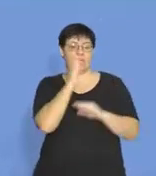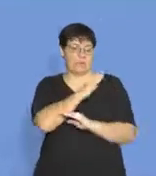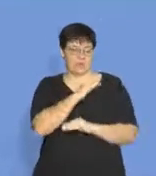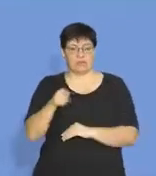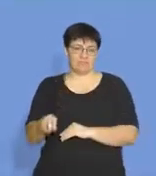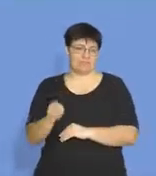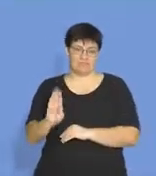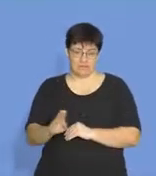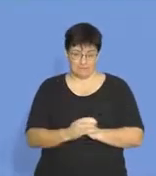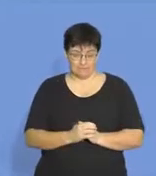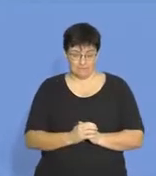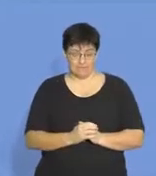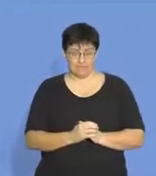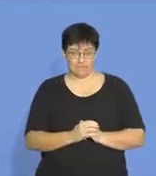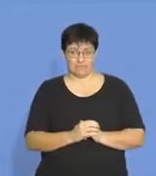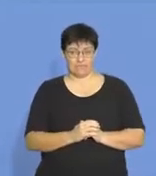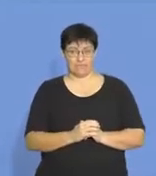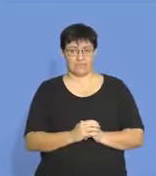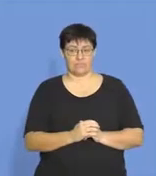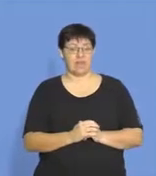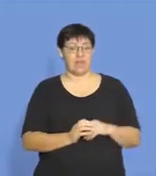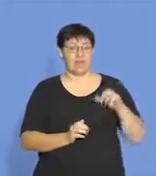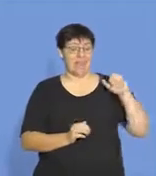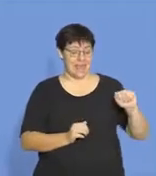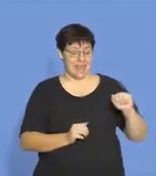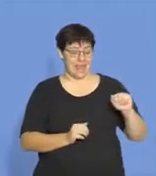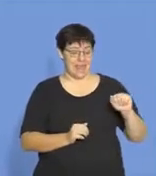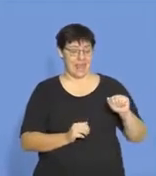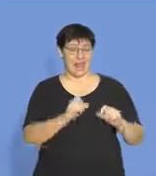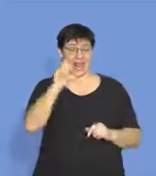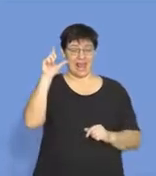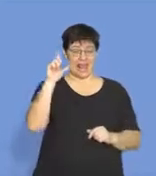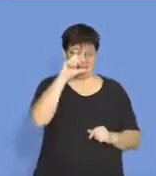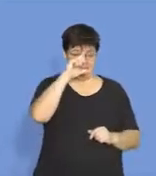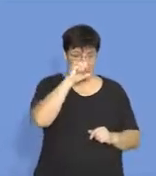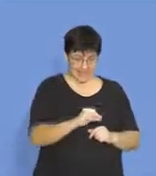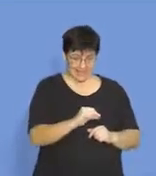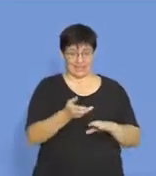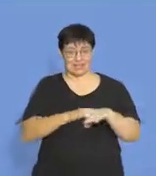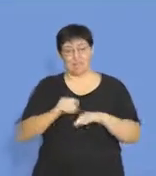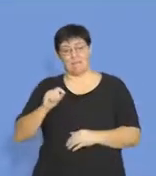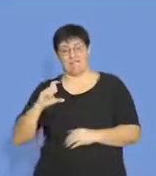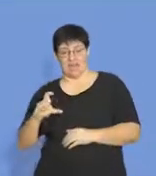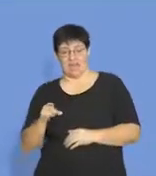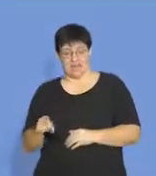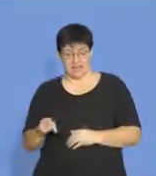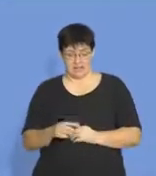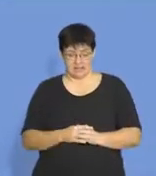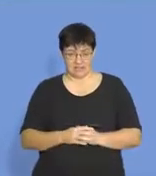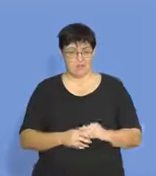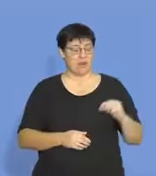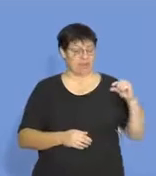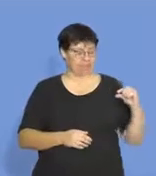means it is not equal to. Then the A less than, so this symbol that I have in between these two